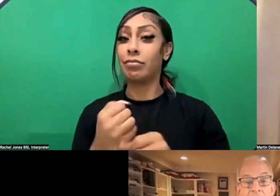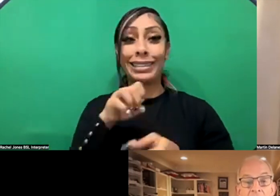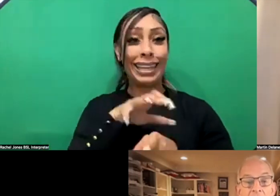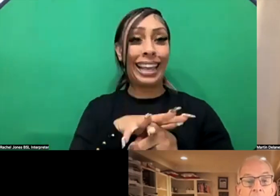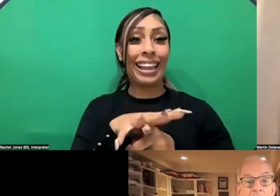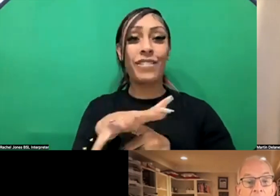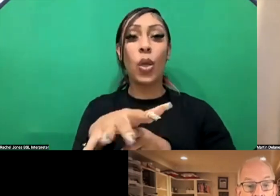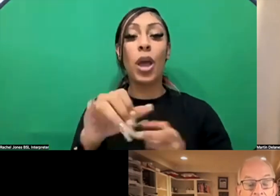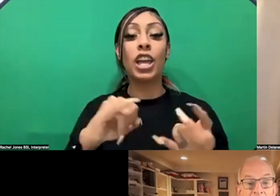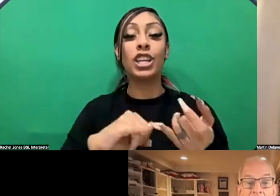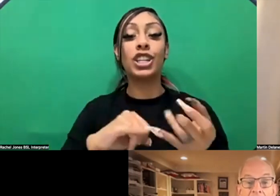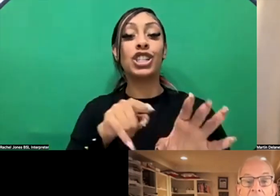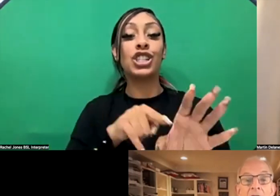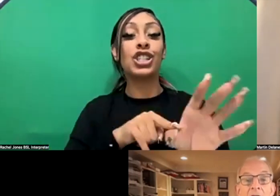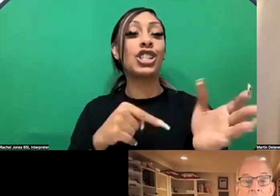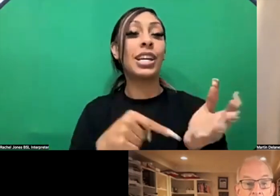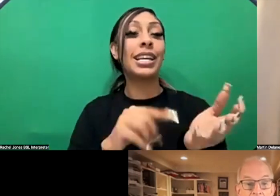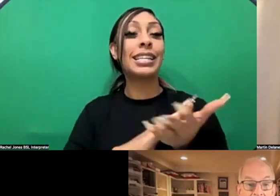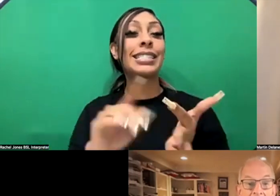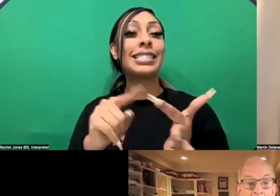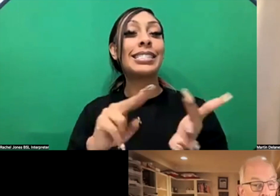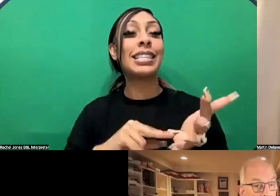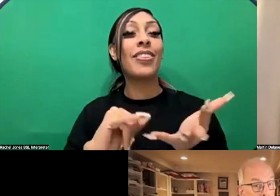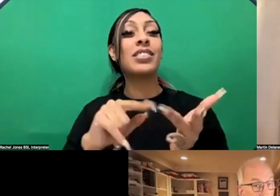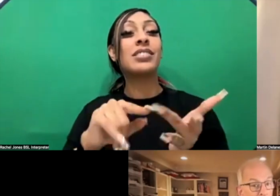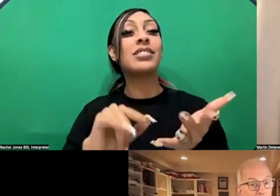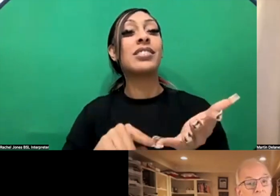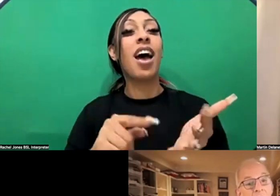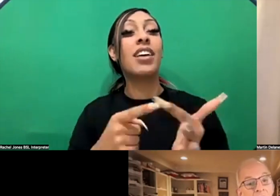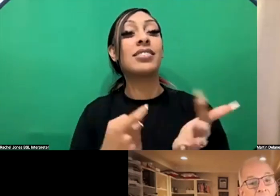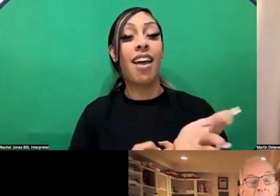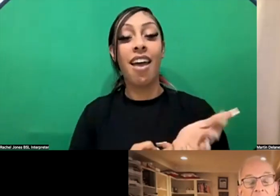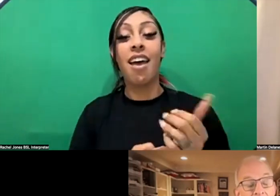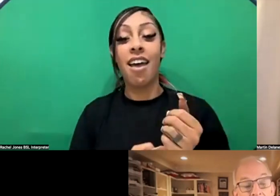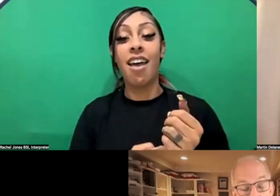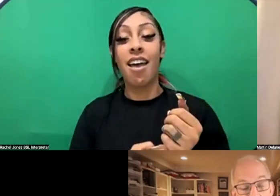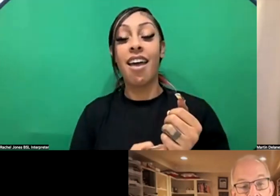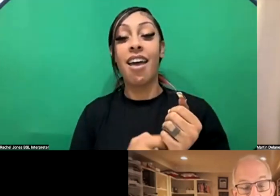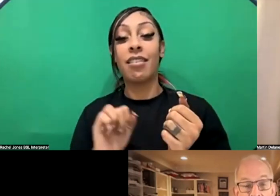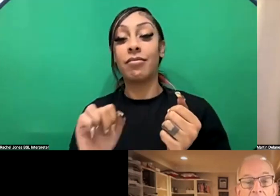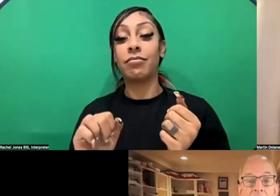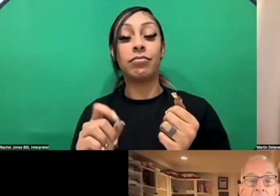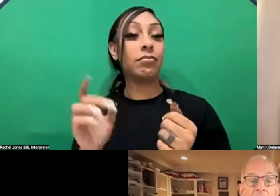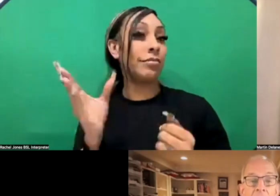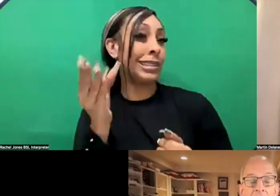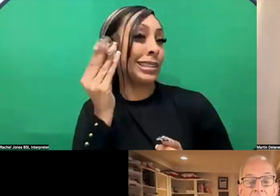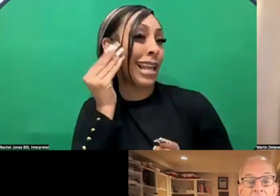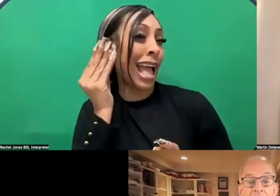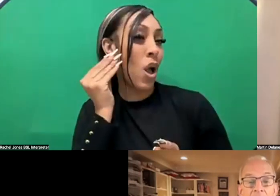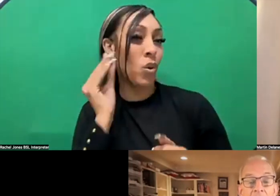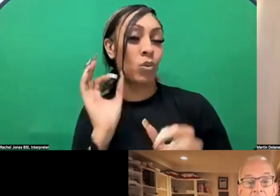of the day called the Prophet 5, which used analog oscillators and had very distinctive sounds.